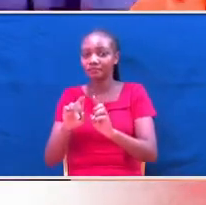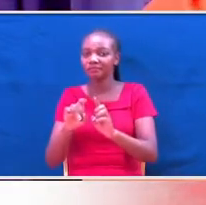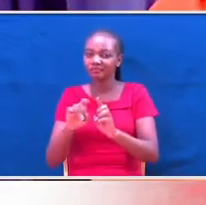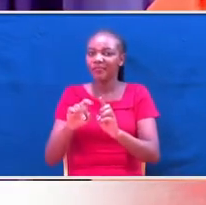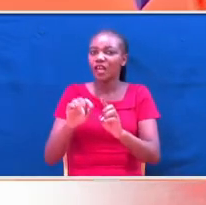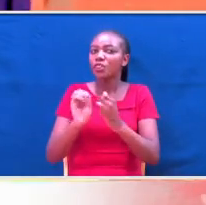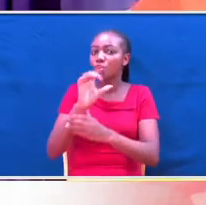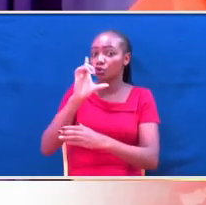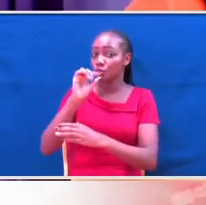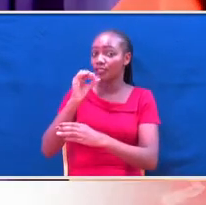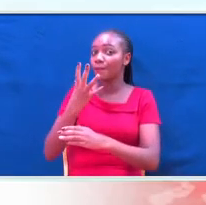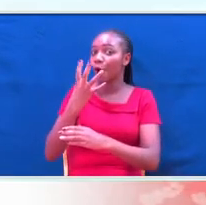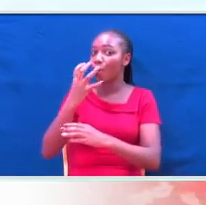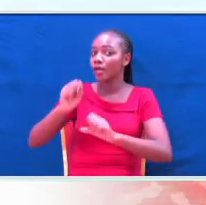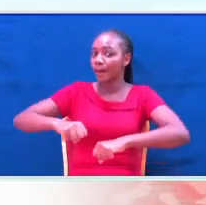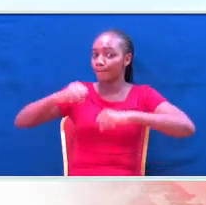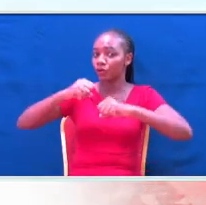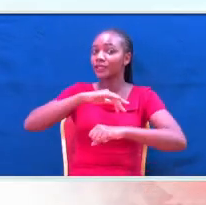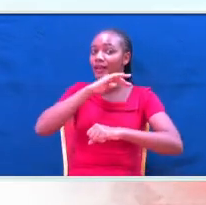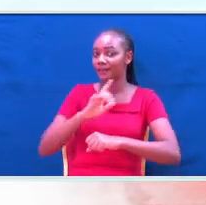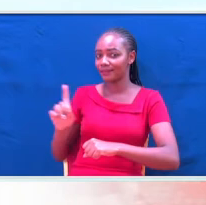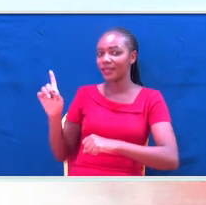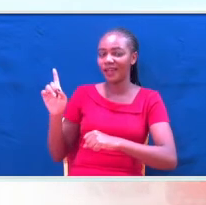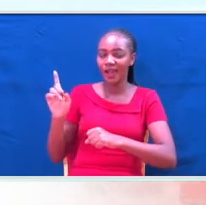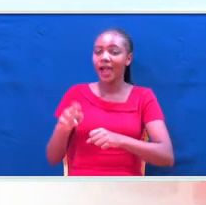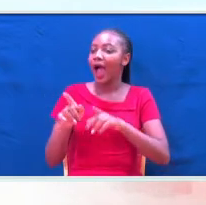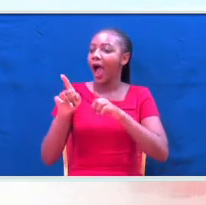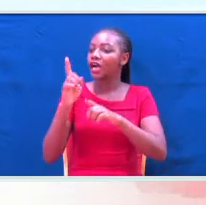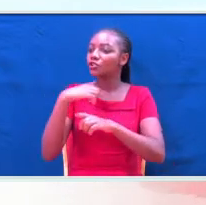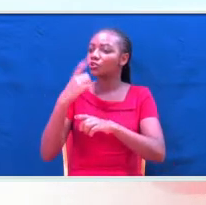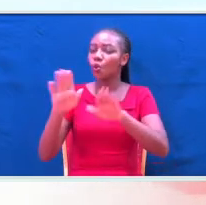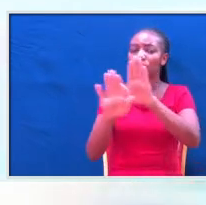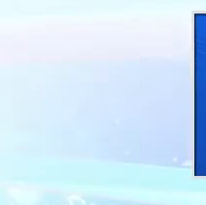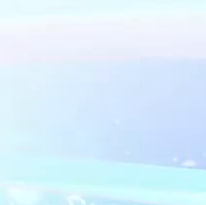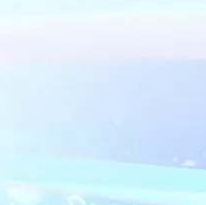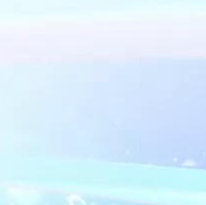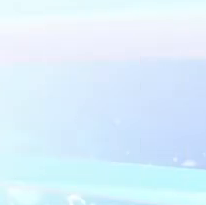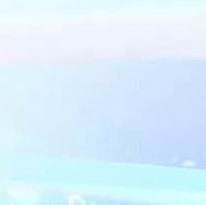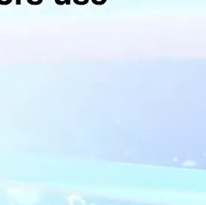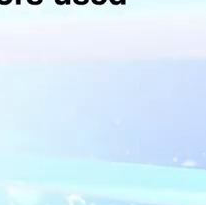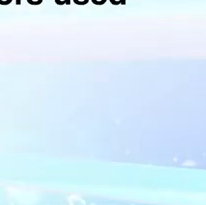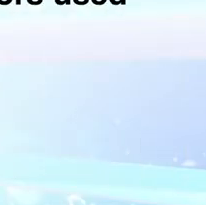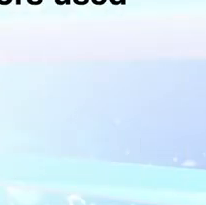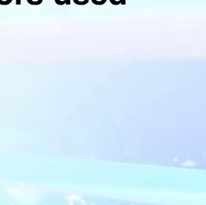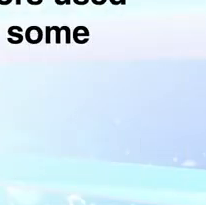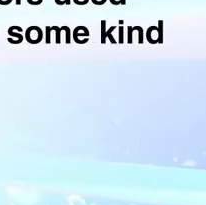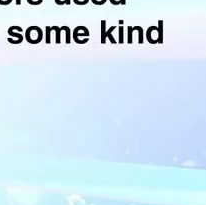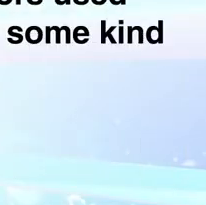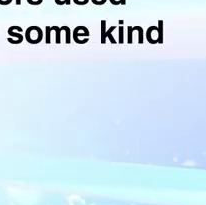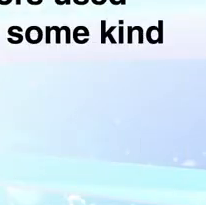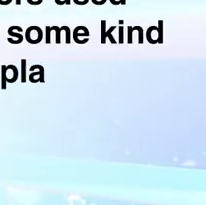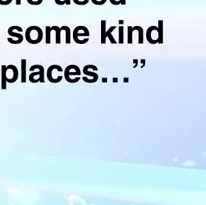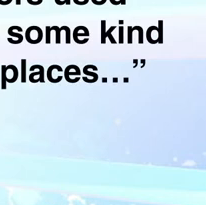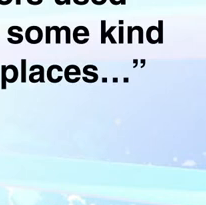Twitter, ODM leader Raila Odinga criticized Deputy President William Ruto's wheelbarrow-nomics, with the former Prime